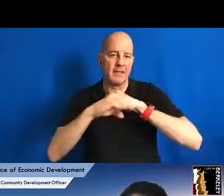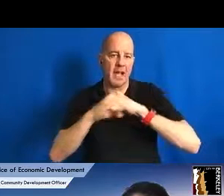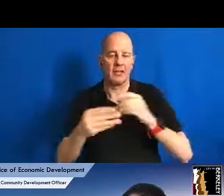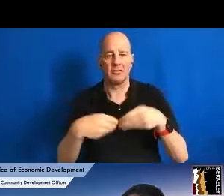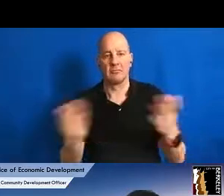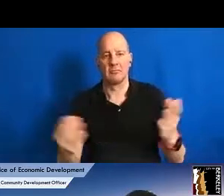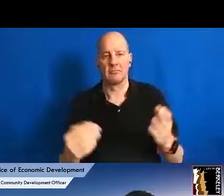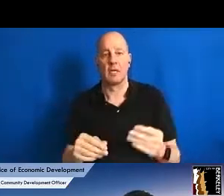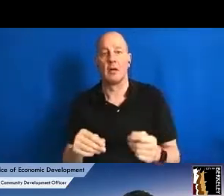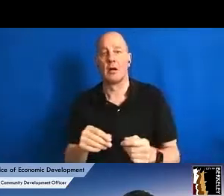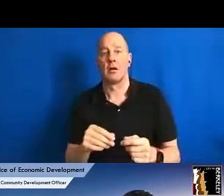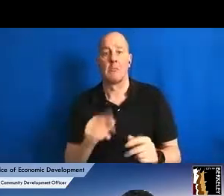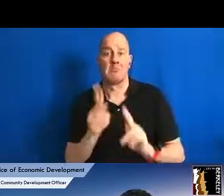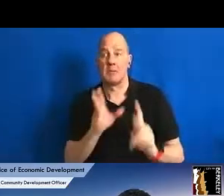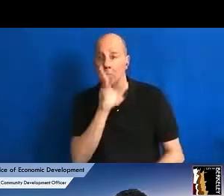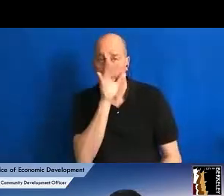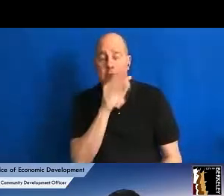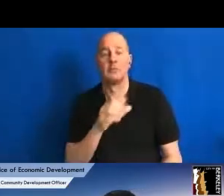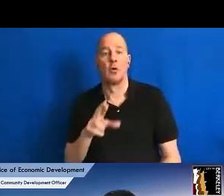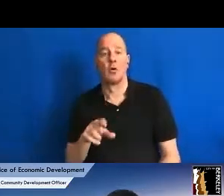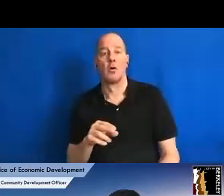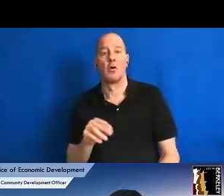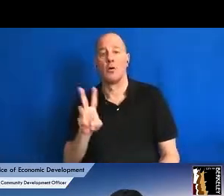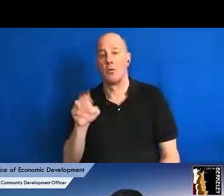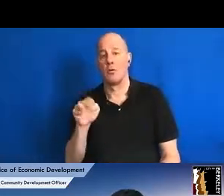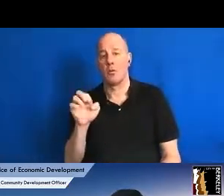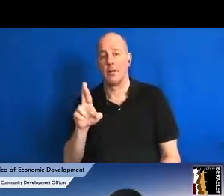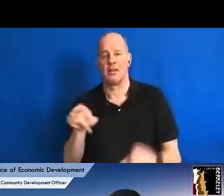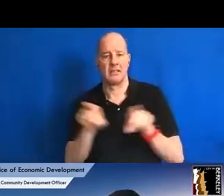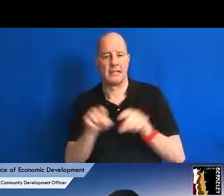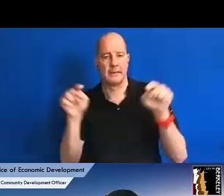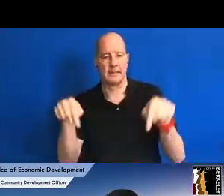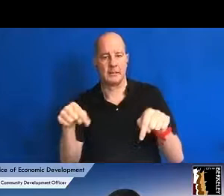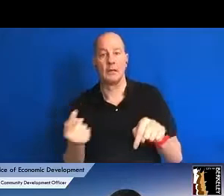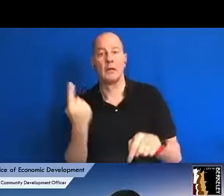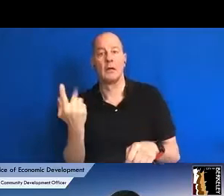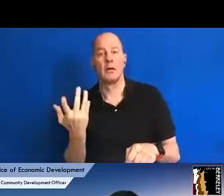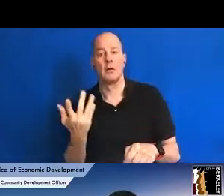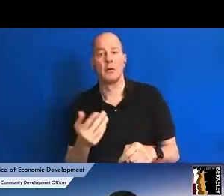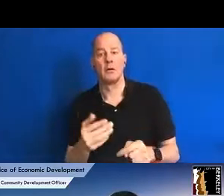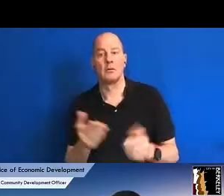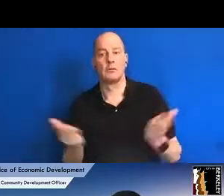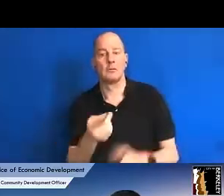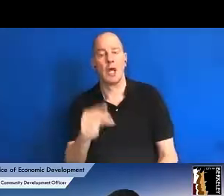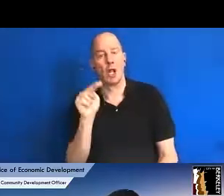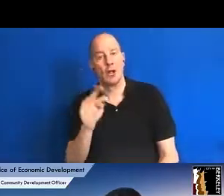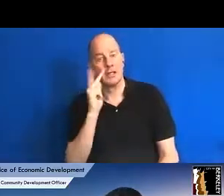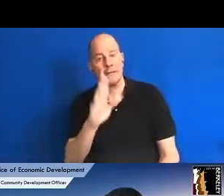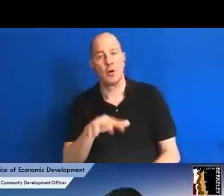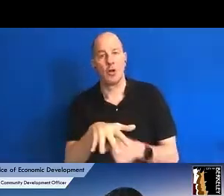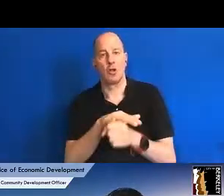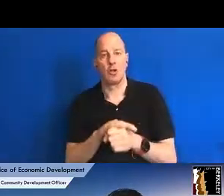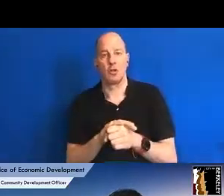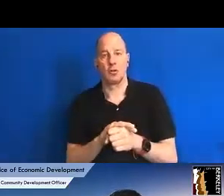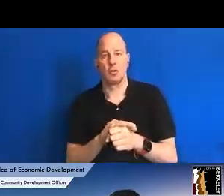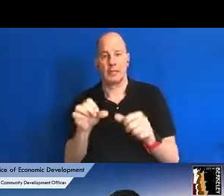this. But one of the things I want to, encourage you all to do is look and see if your local jurisdiction, if you're not here in the